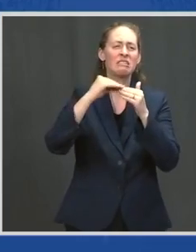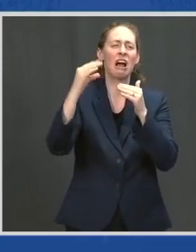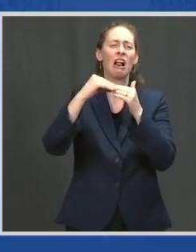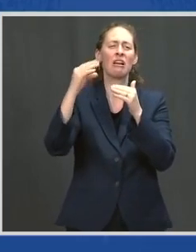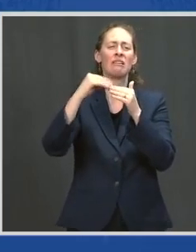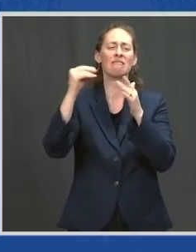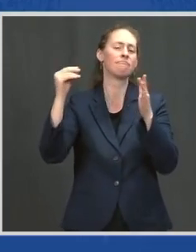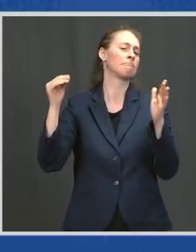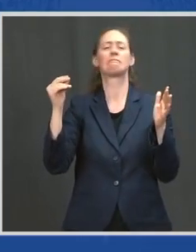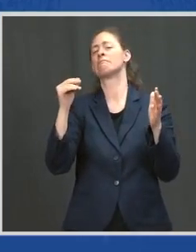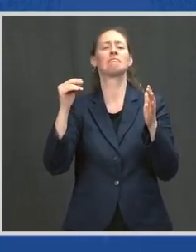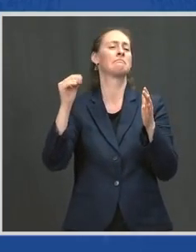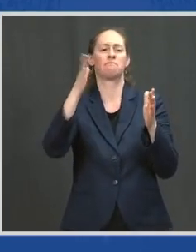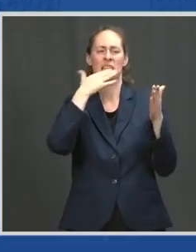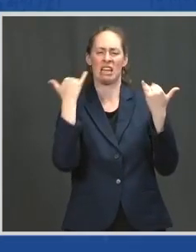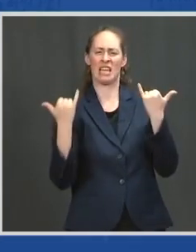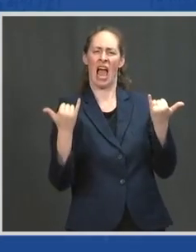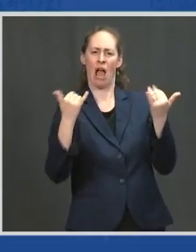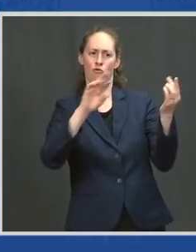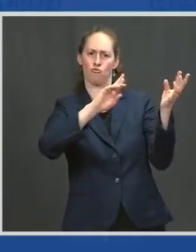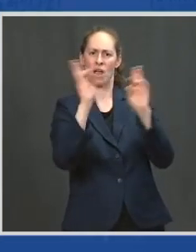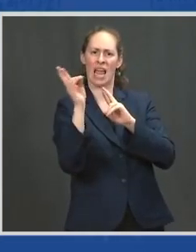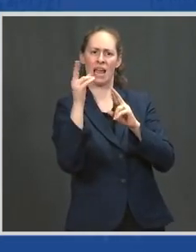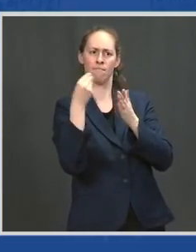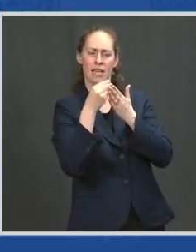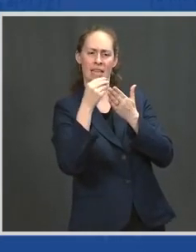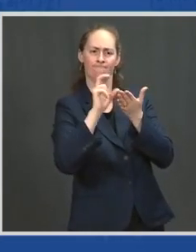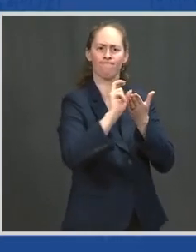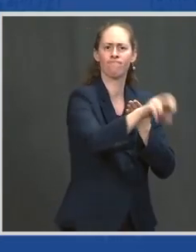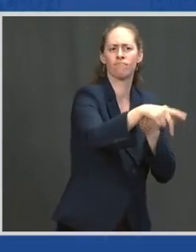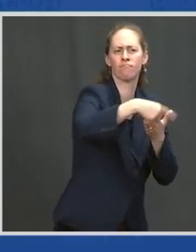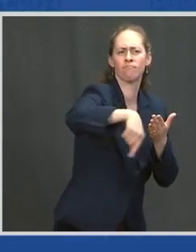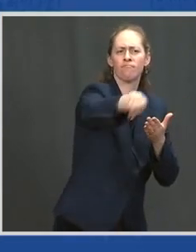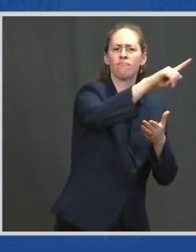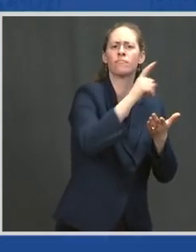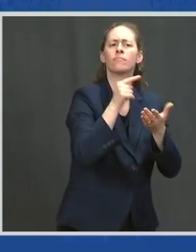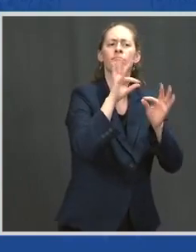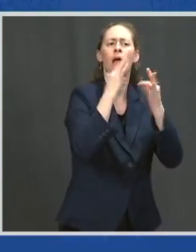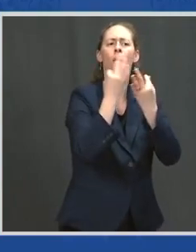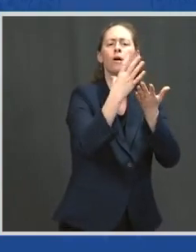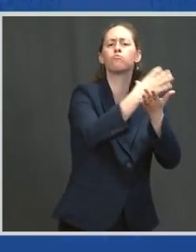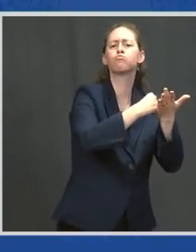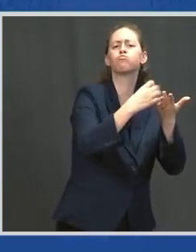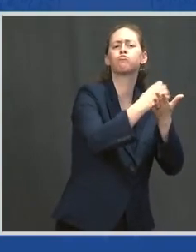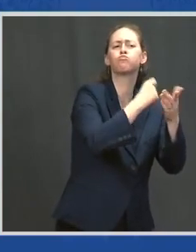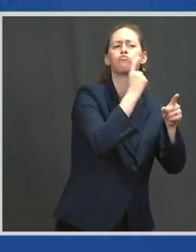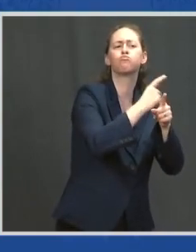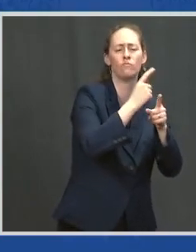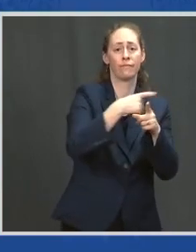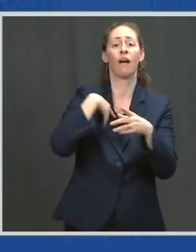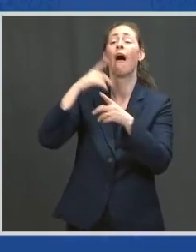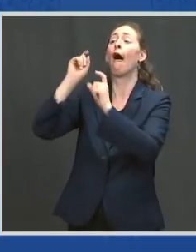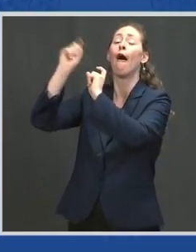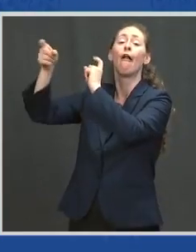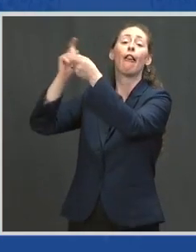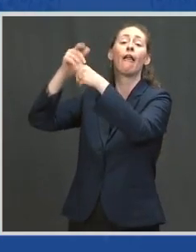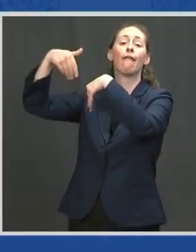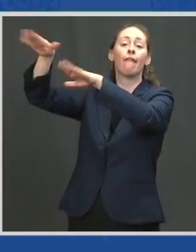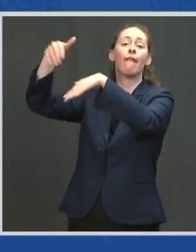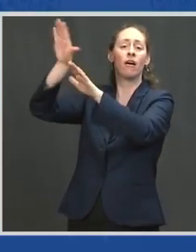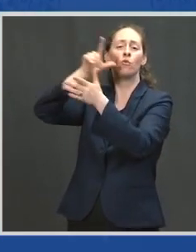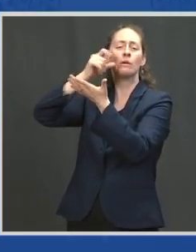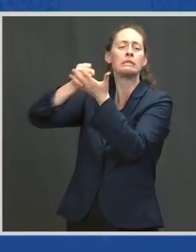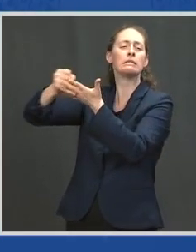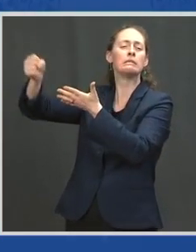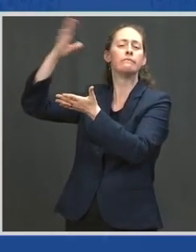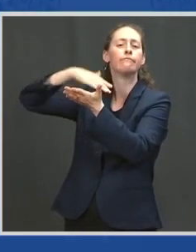class families and middle class families, instead of just the very wealthy. And here's what the American Family Plan doesn't do. It